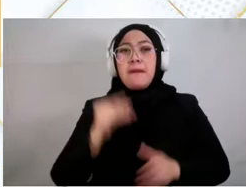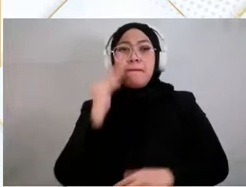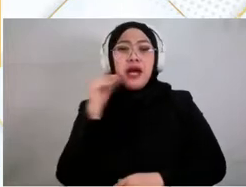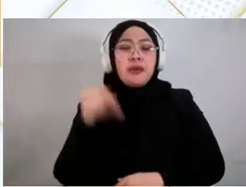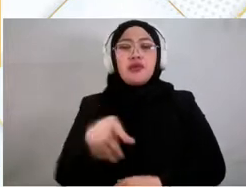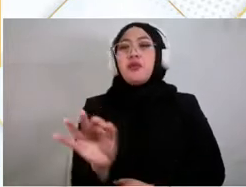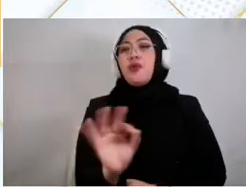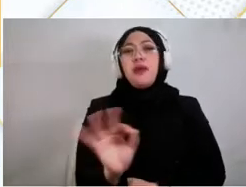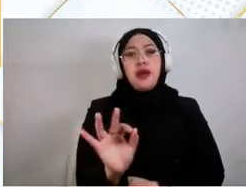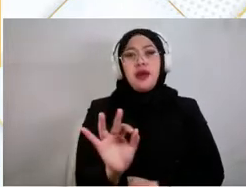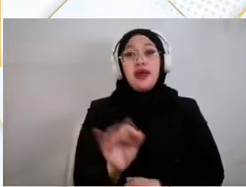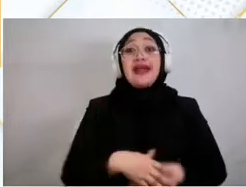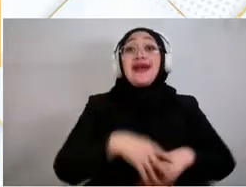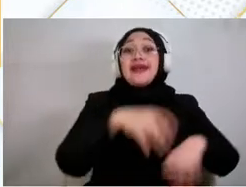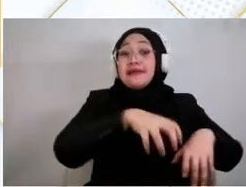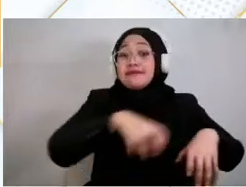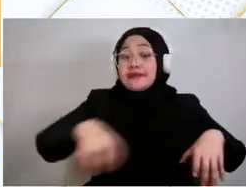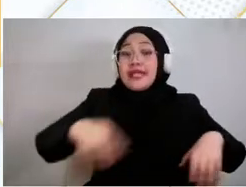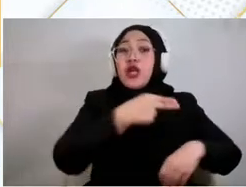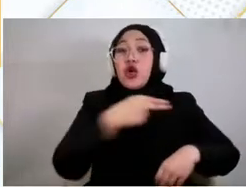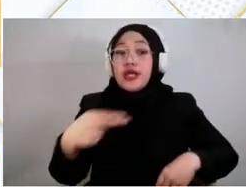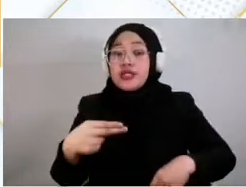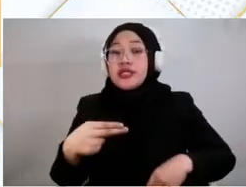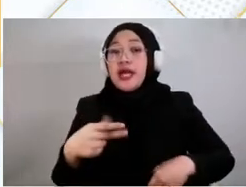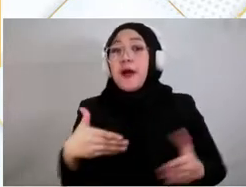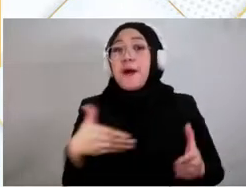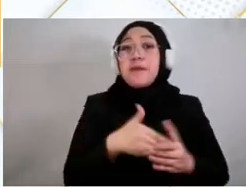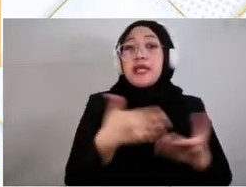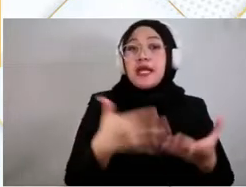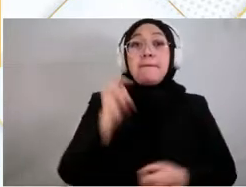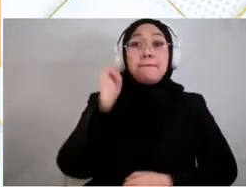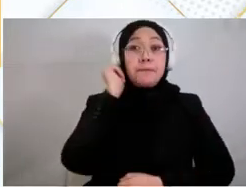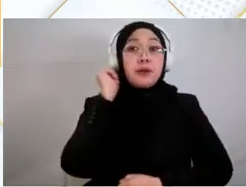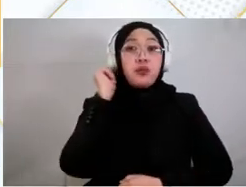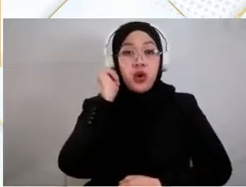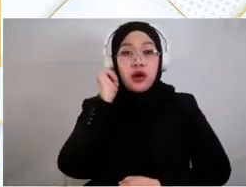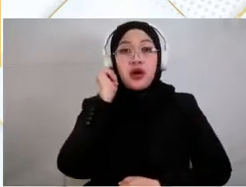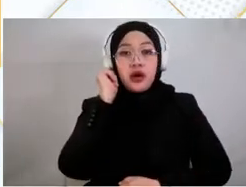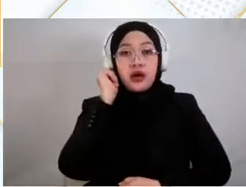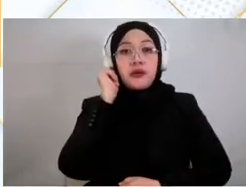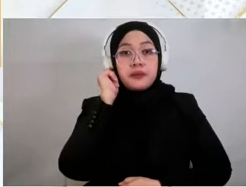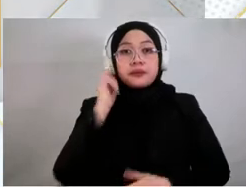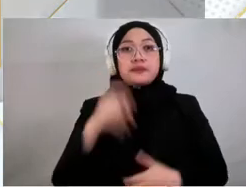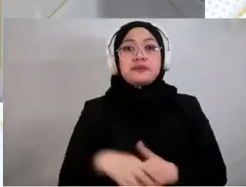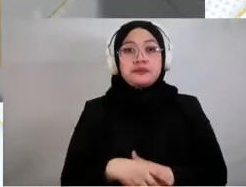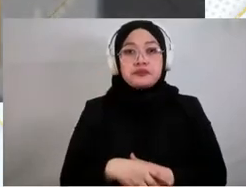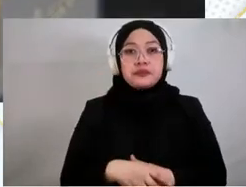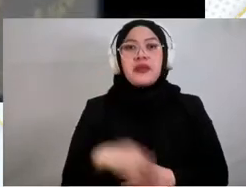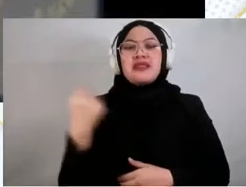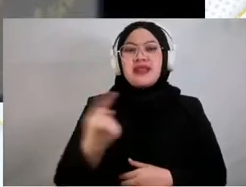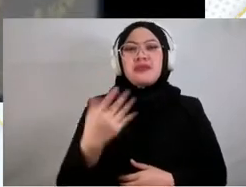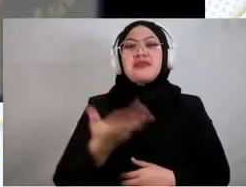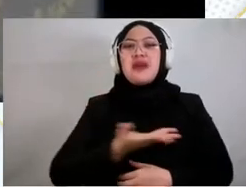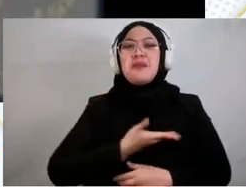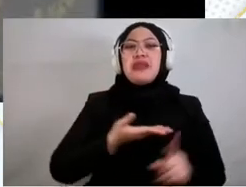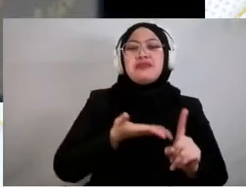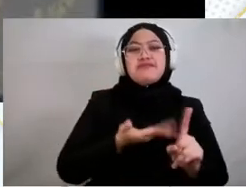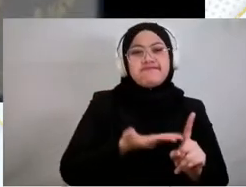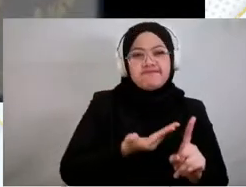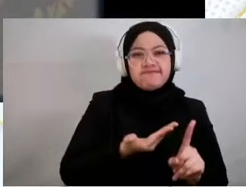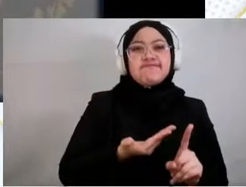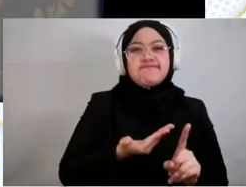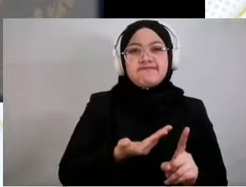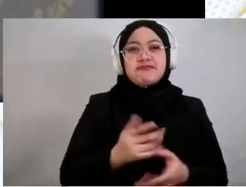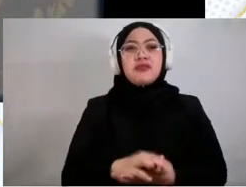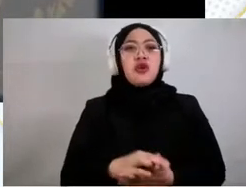in mission area, the last challenge is female are more prone to abuse and harassment, no exception for